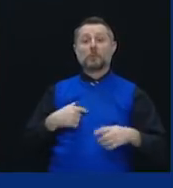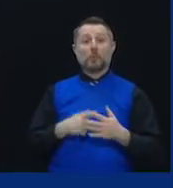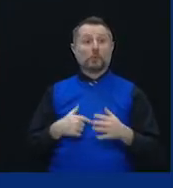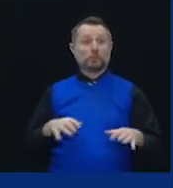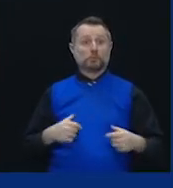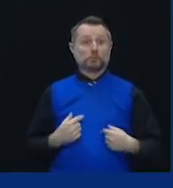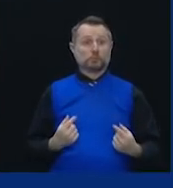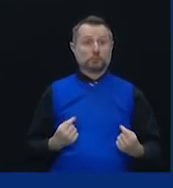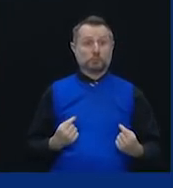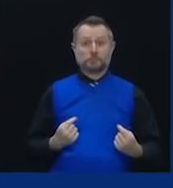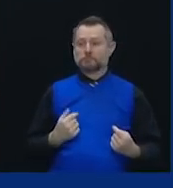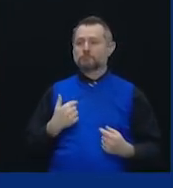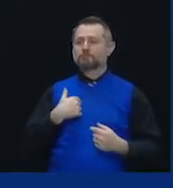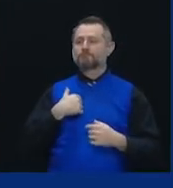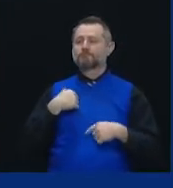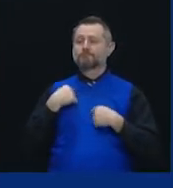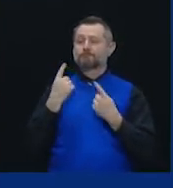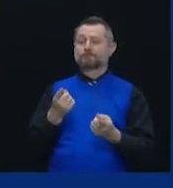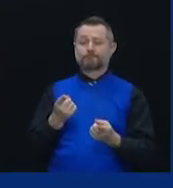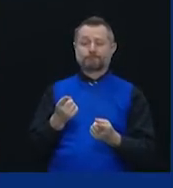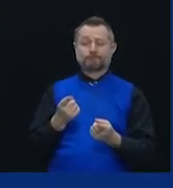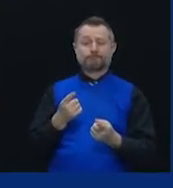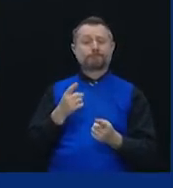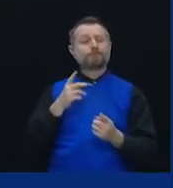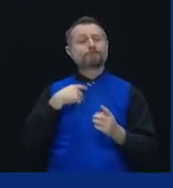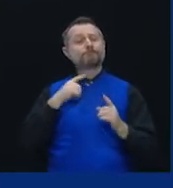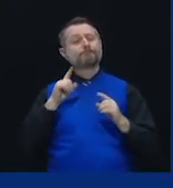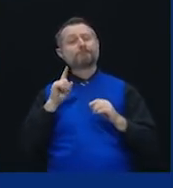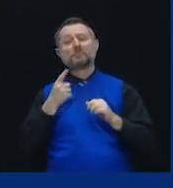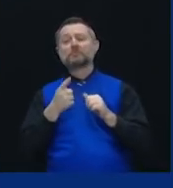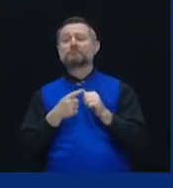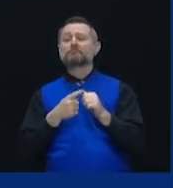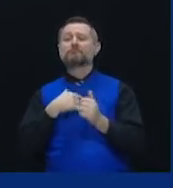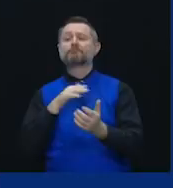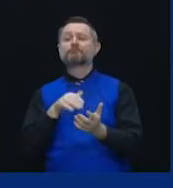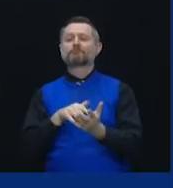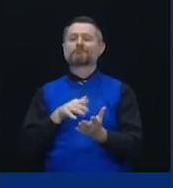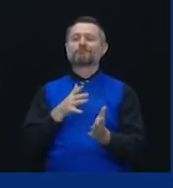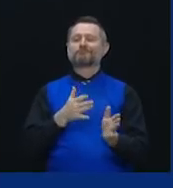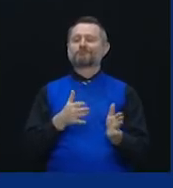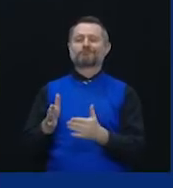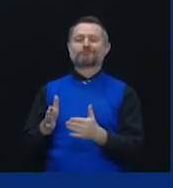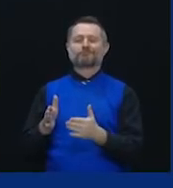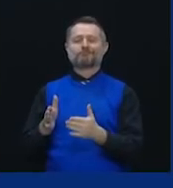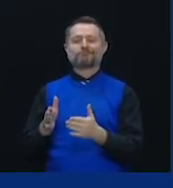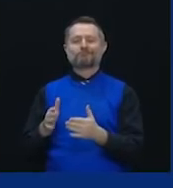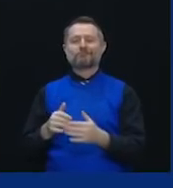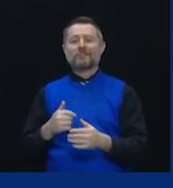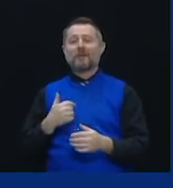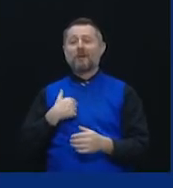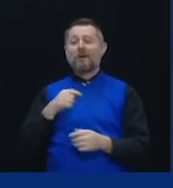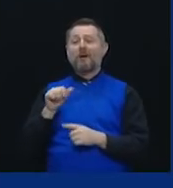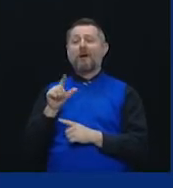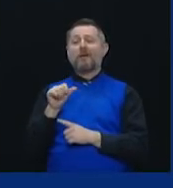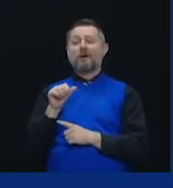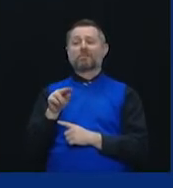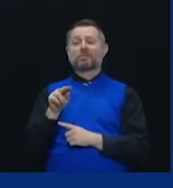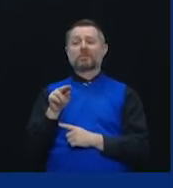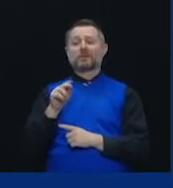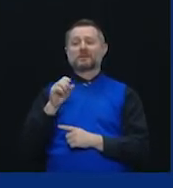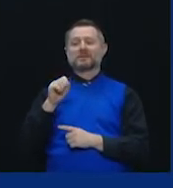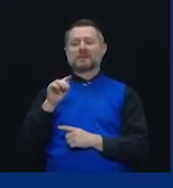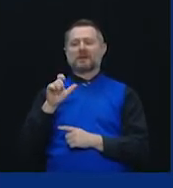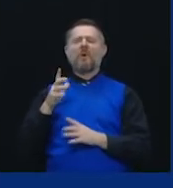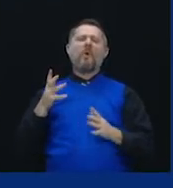has served as for the past year. And Alan Steele has done a magnificent, magnificent job. We have